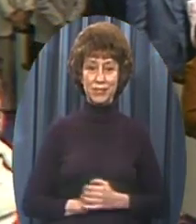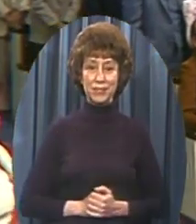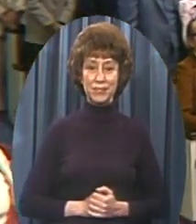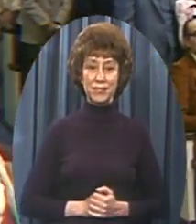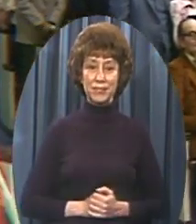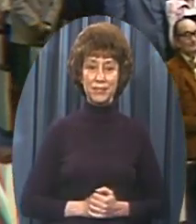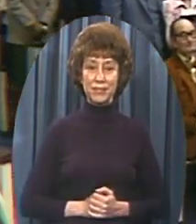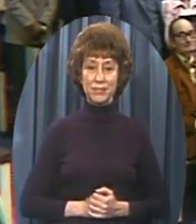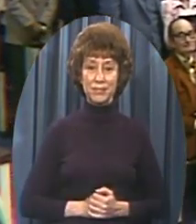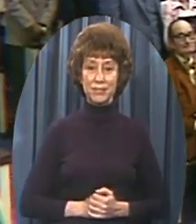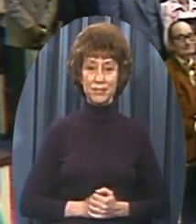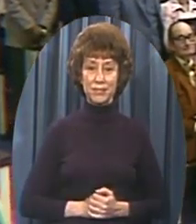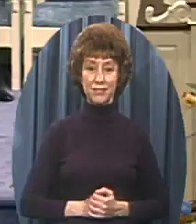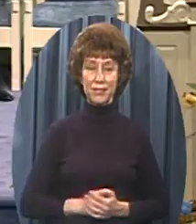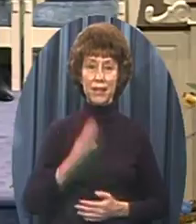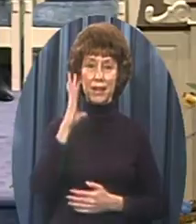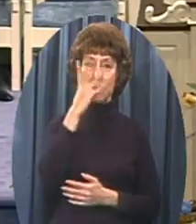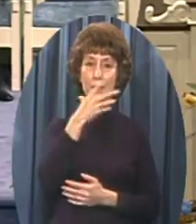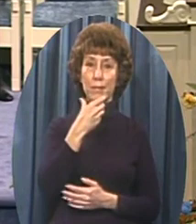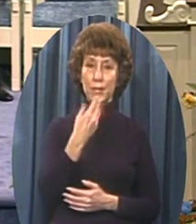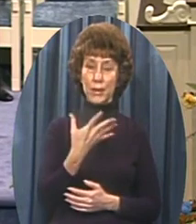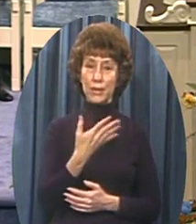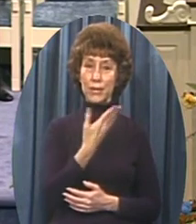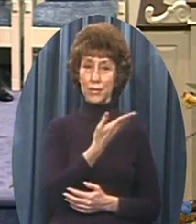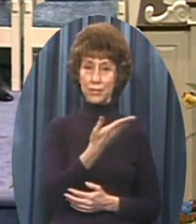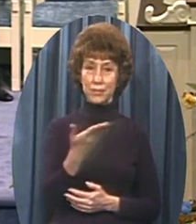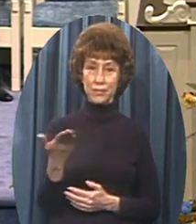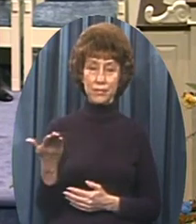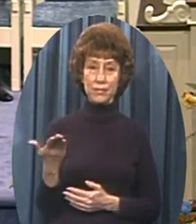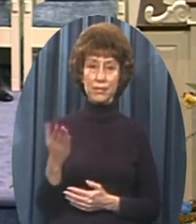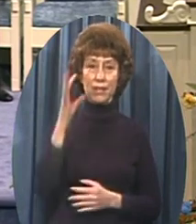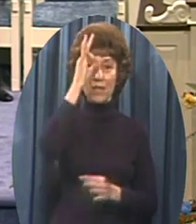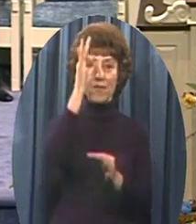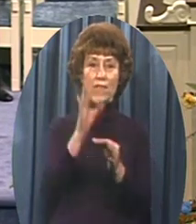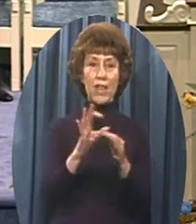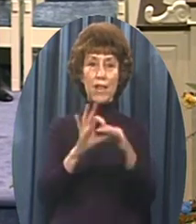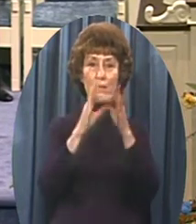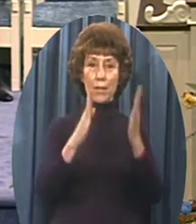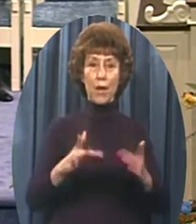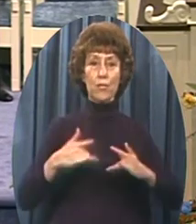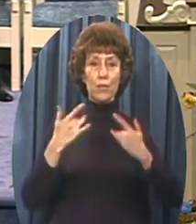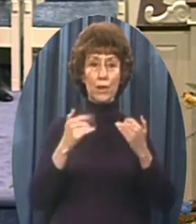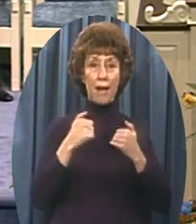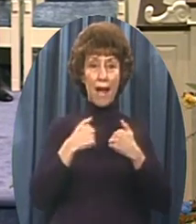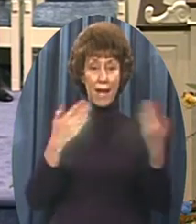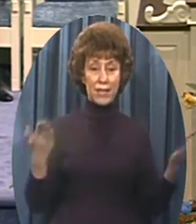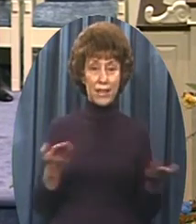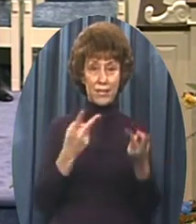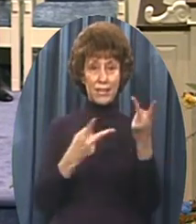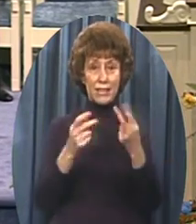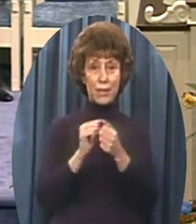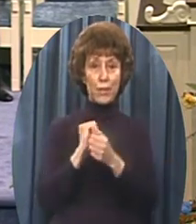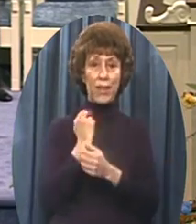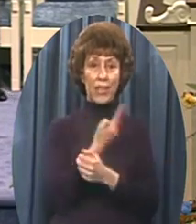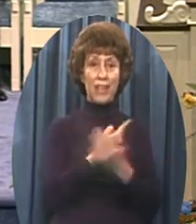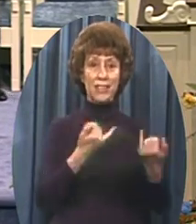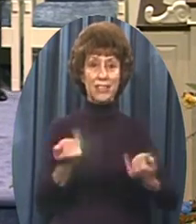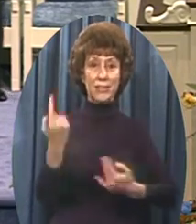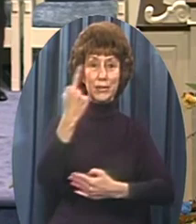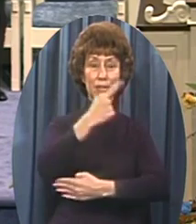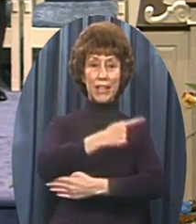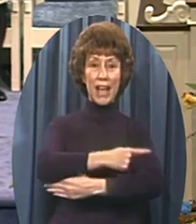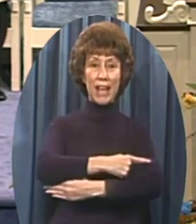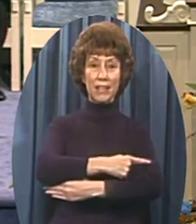choir, everybody. Beautiful sight. Faith partners, we're so thrilled to have you with us today. And